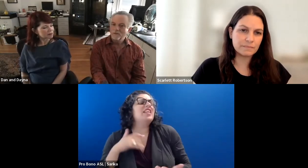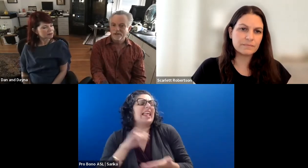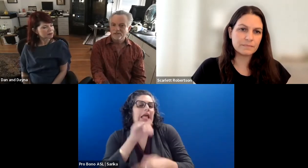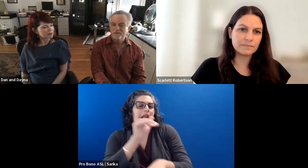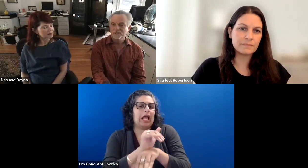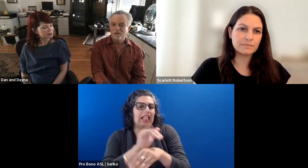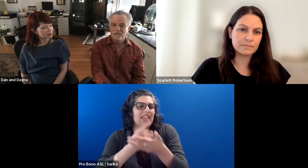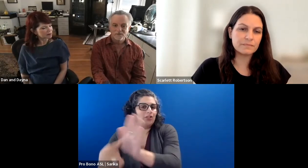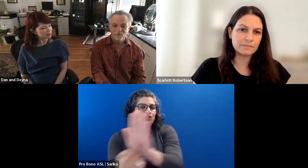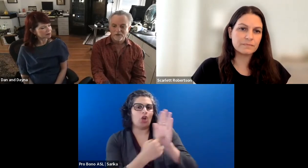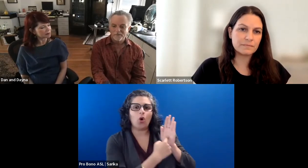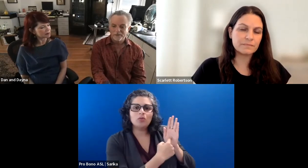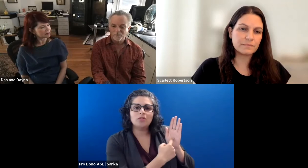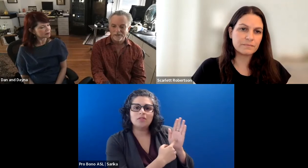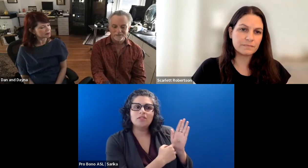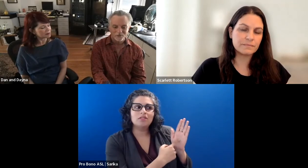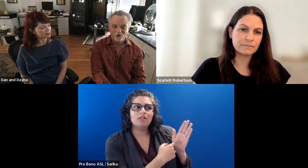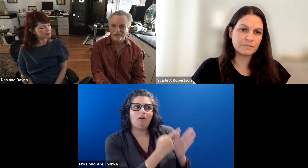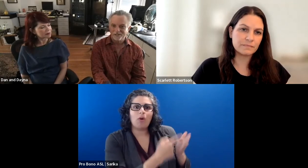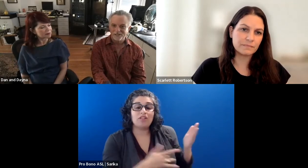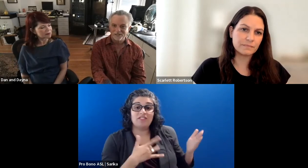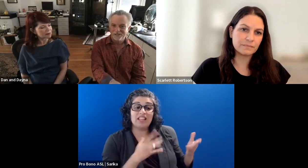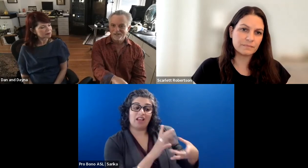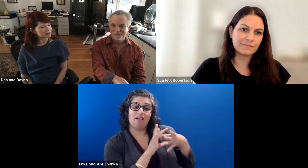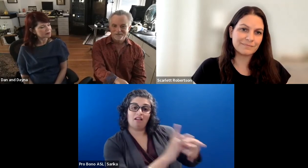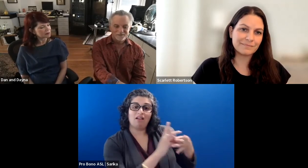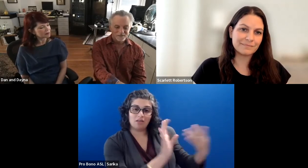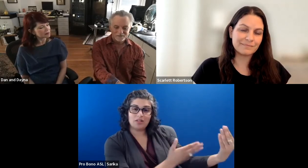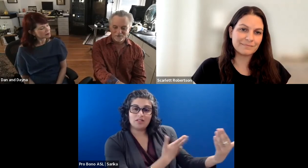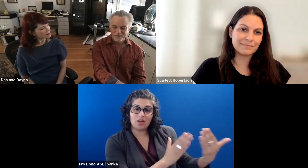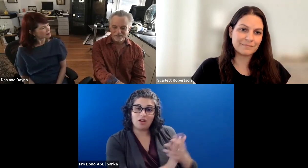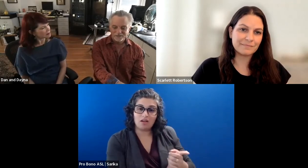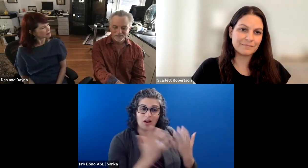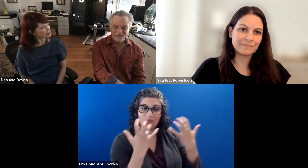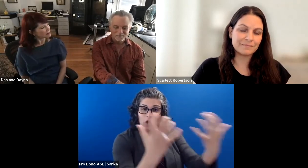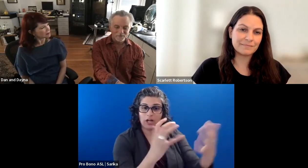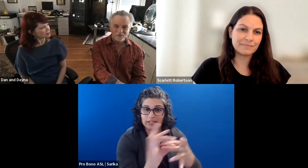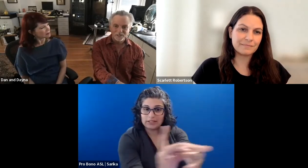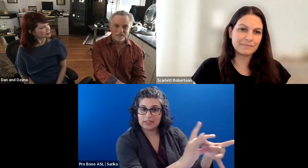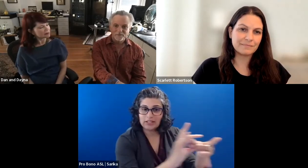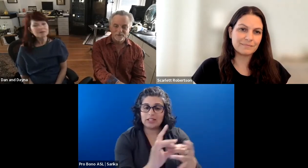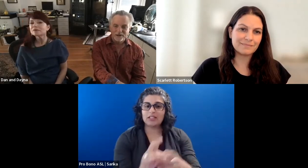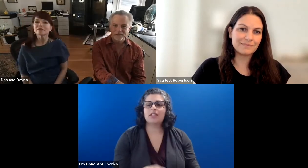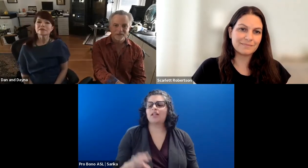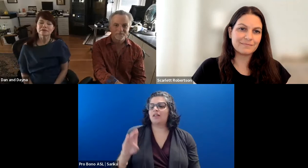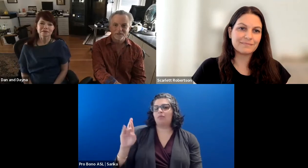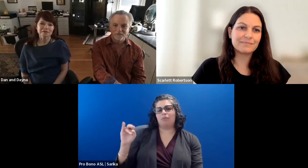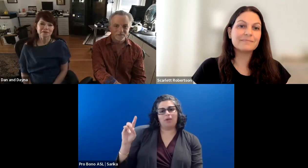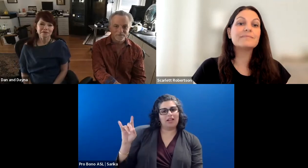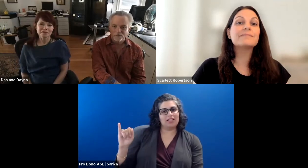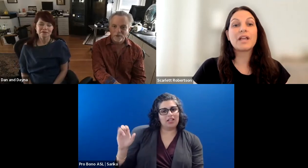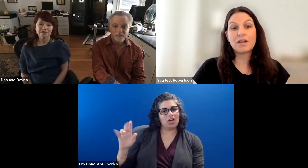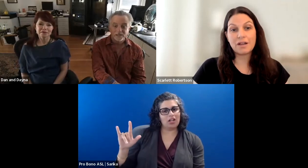that is a reflection of the song itself, where, as Brandy Carlisle says, in the movie, people are singing it for their happy times,